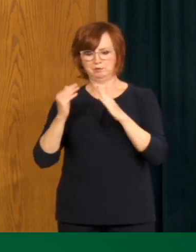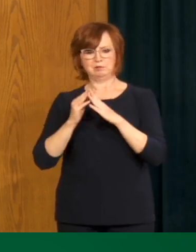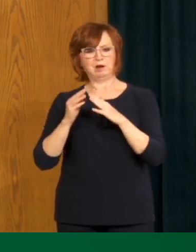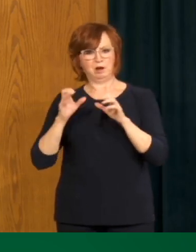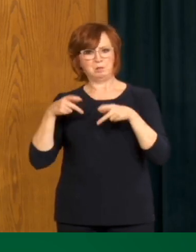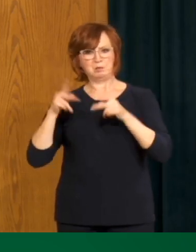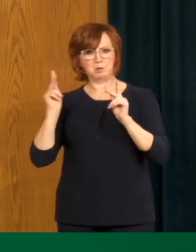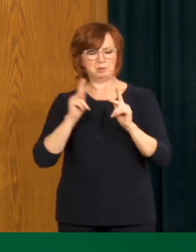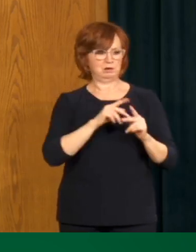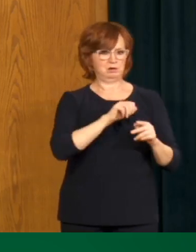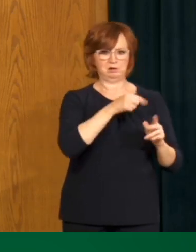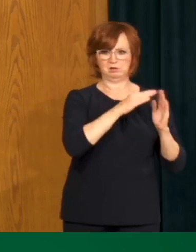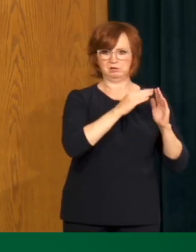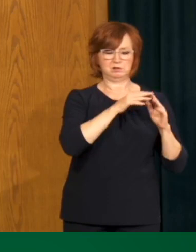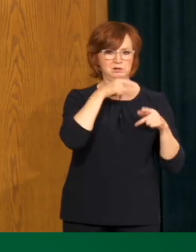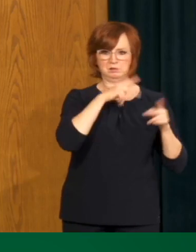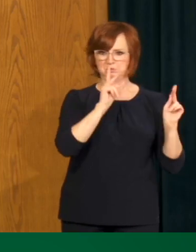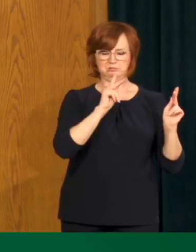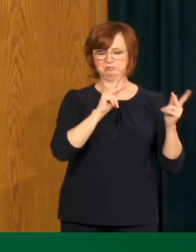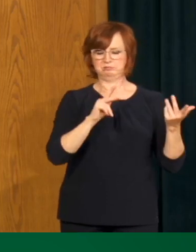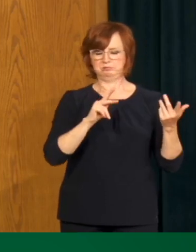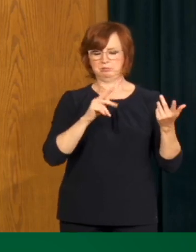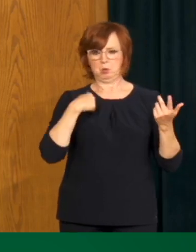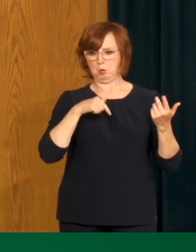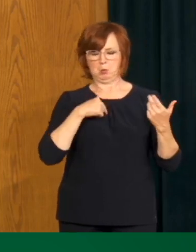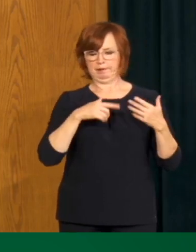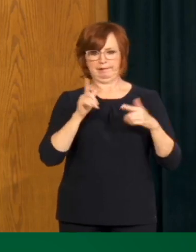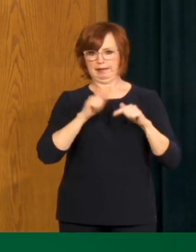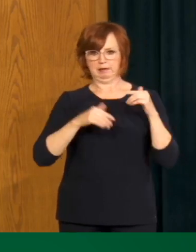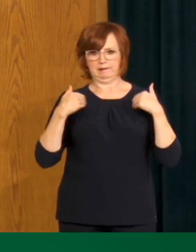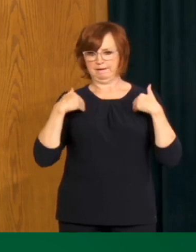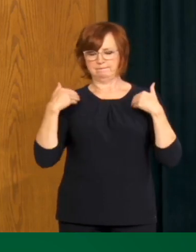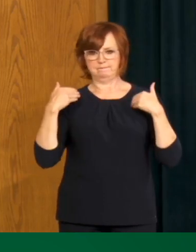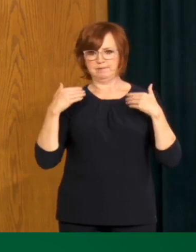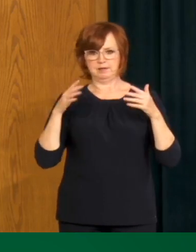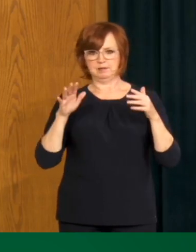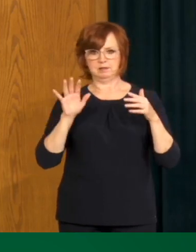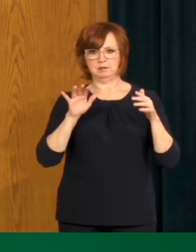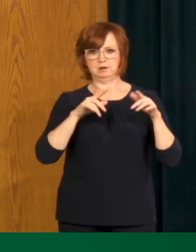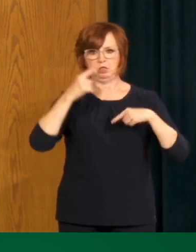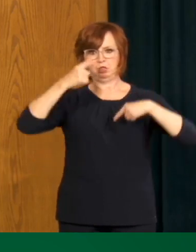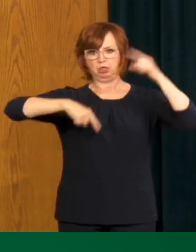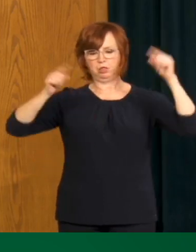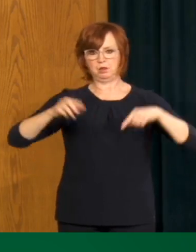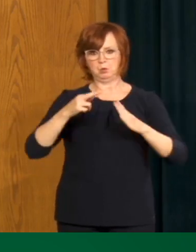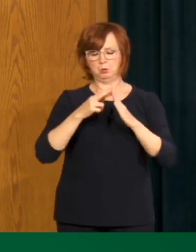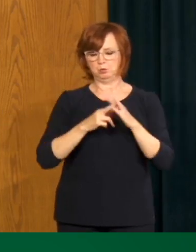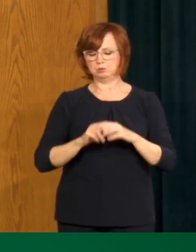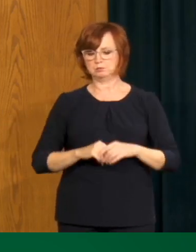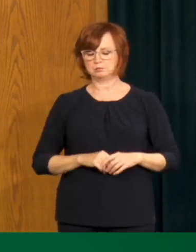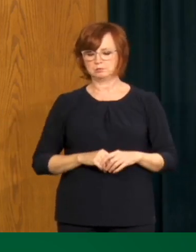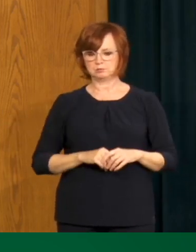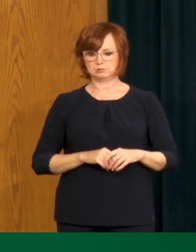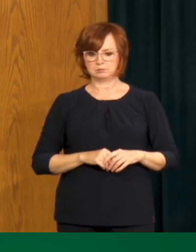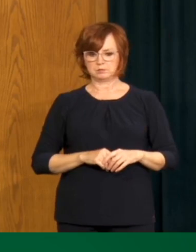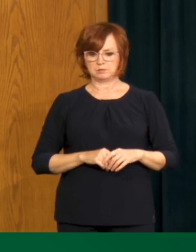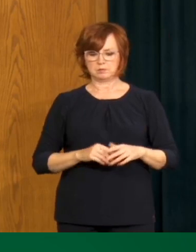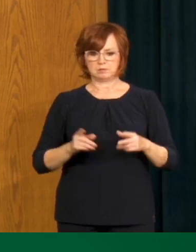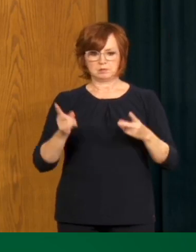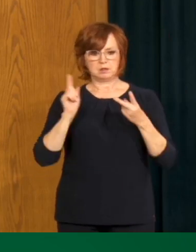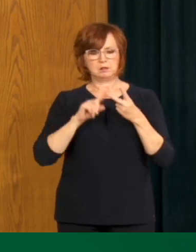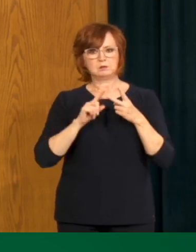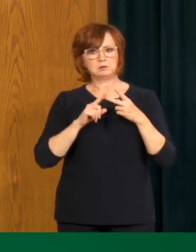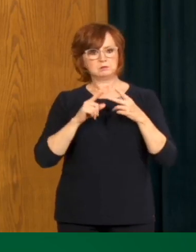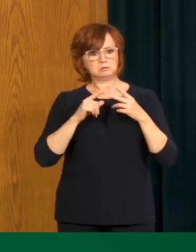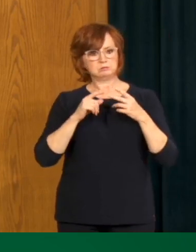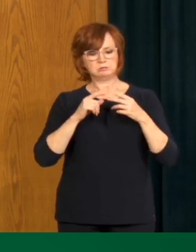second is it does take us another step towards ensuring that we are not only protecting the right of law-abiding firearms owners here in the